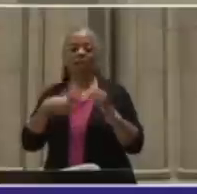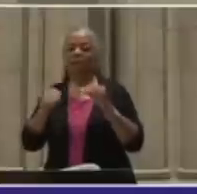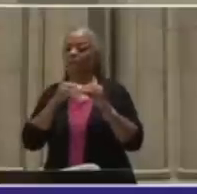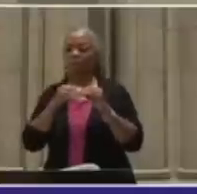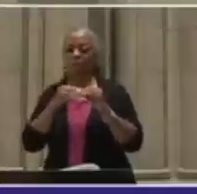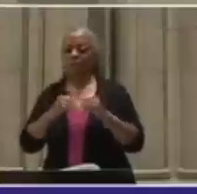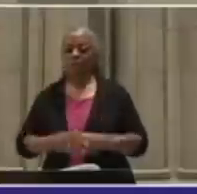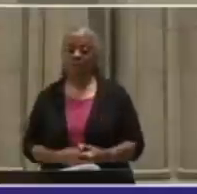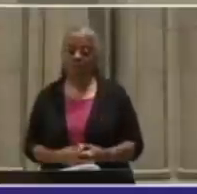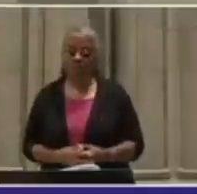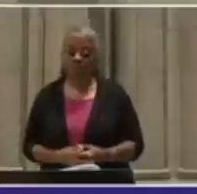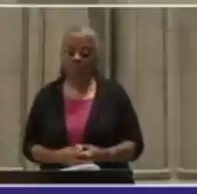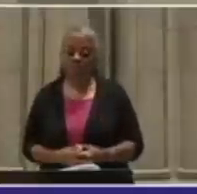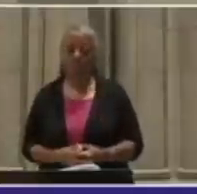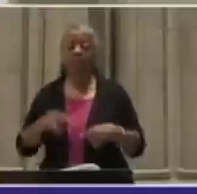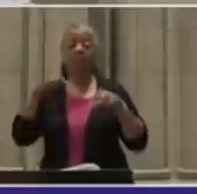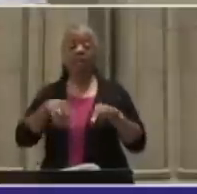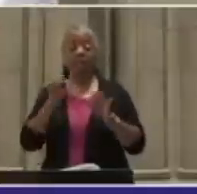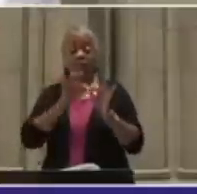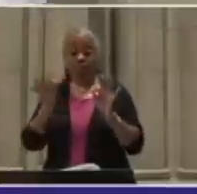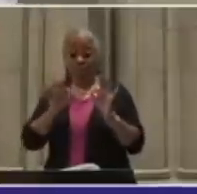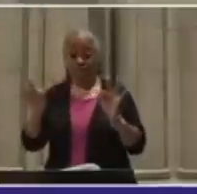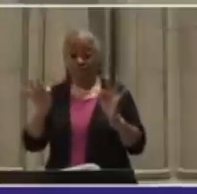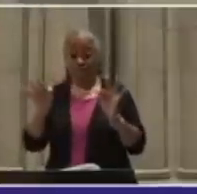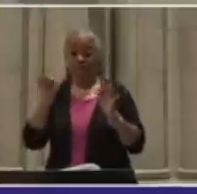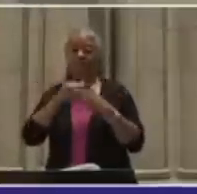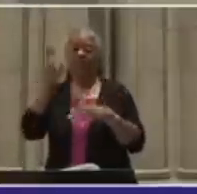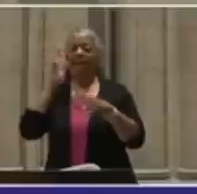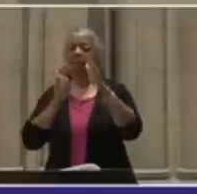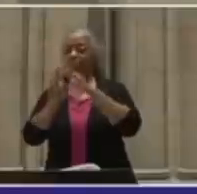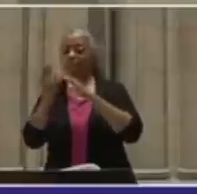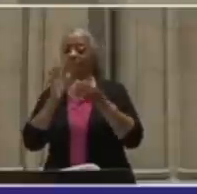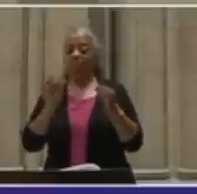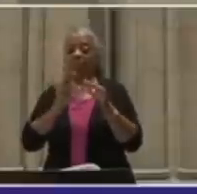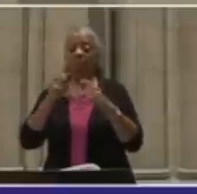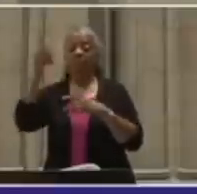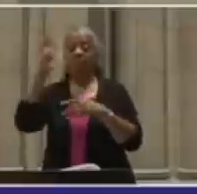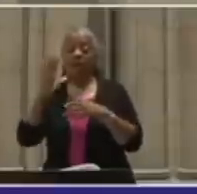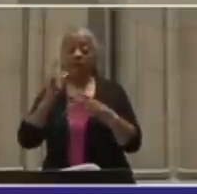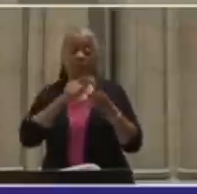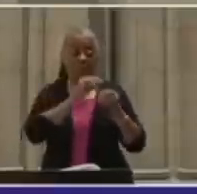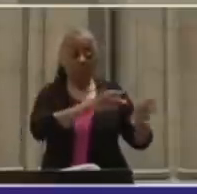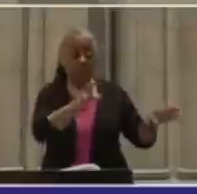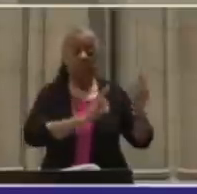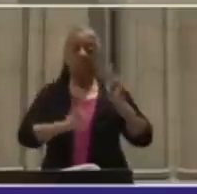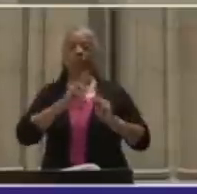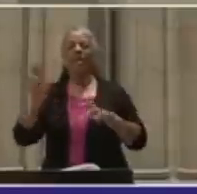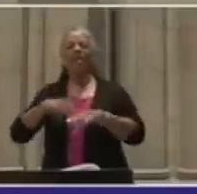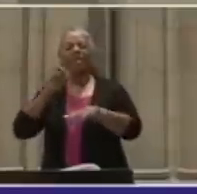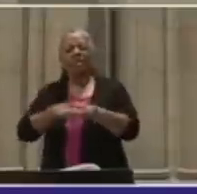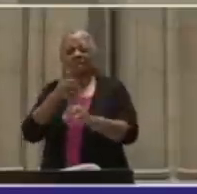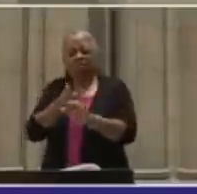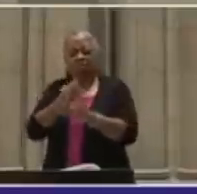anymore. This scripture is the prophet's message from God to a people and a nation who